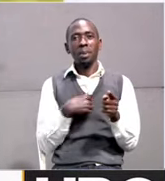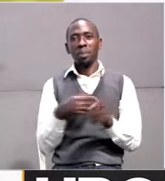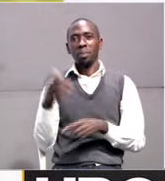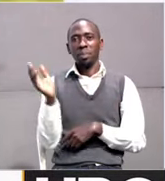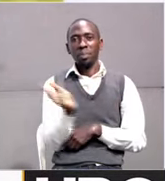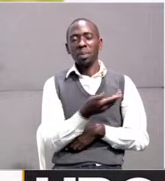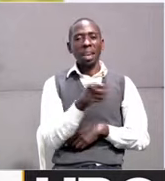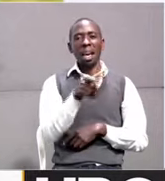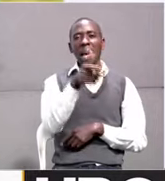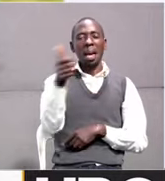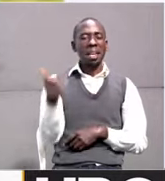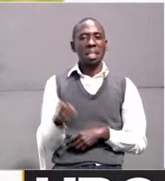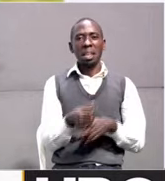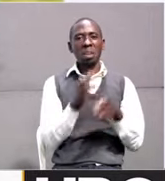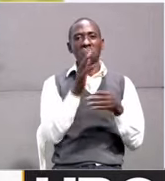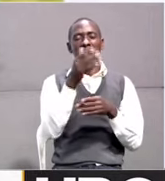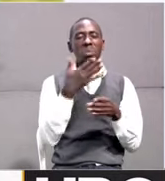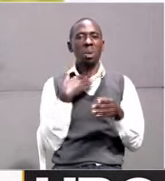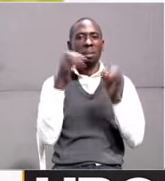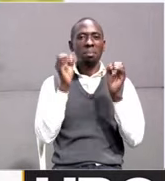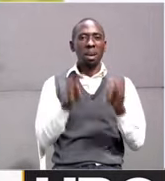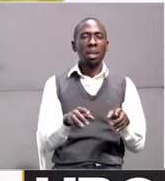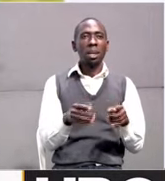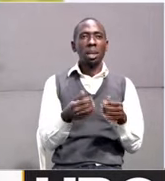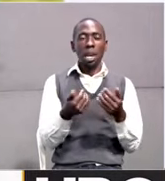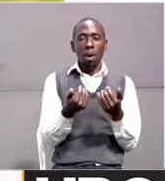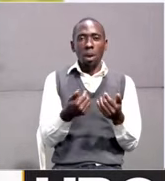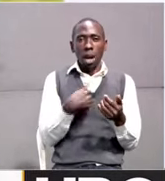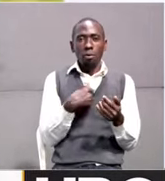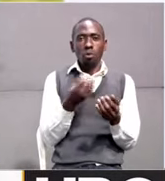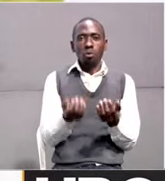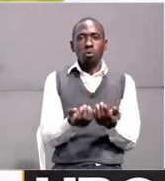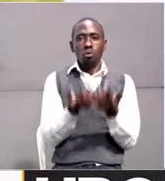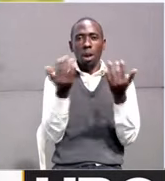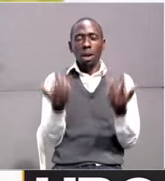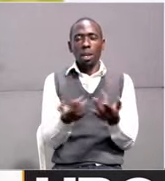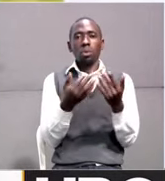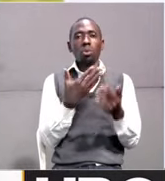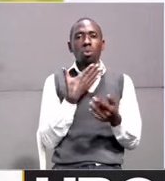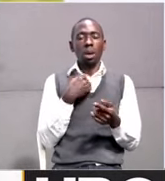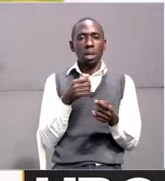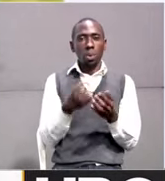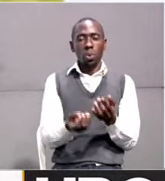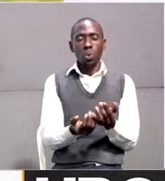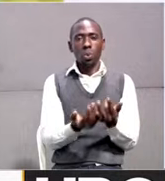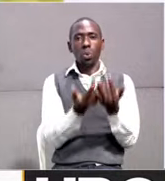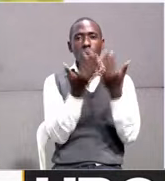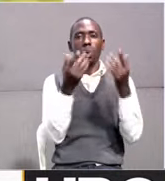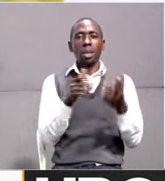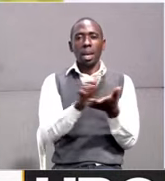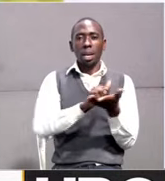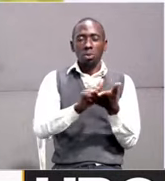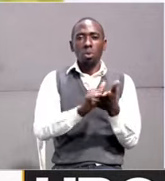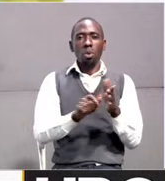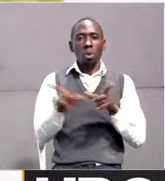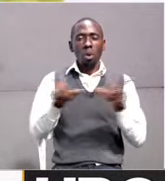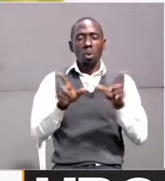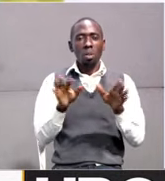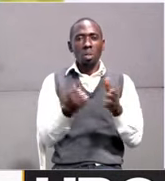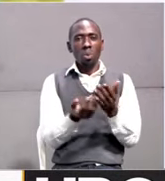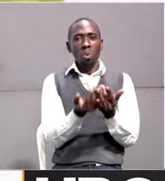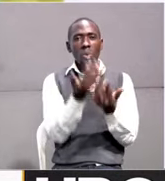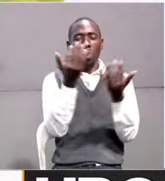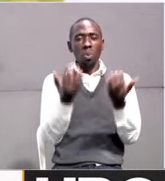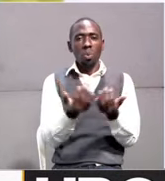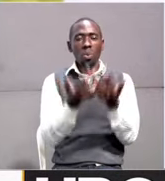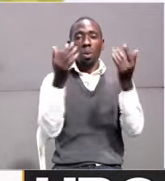other unwanted things. Then you have the grass you want, but the one which grows naturally. The stocking